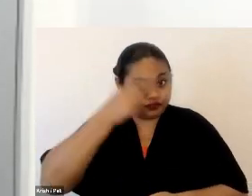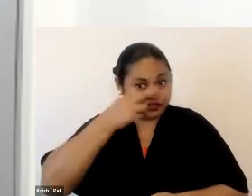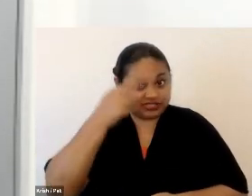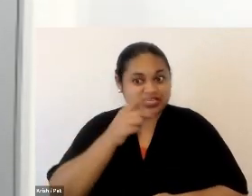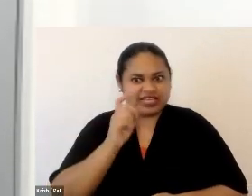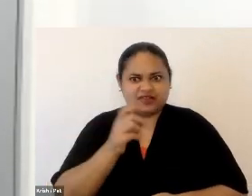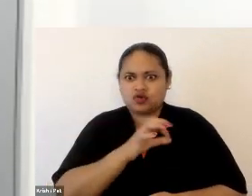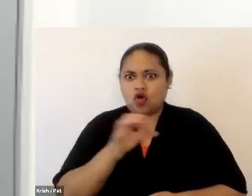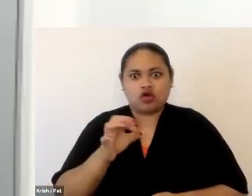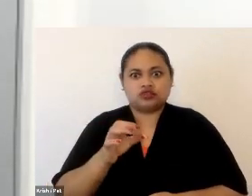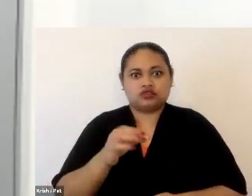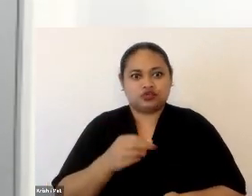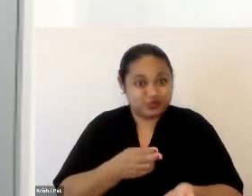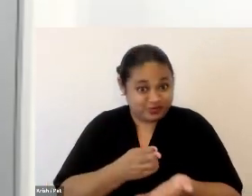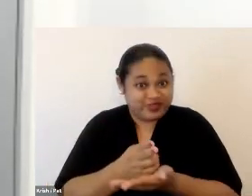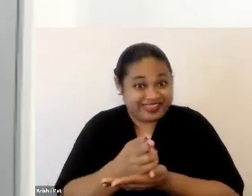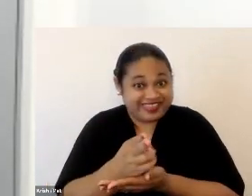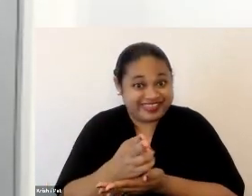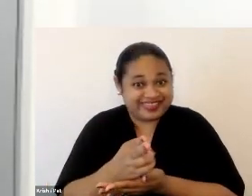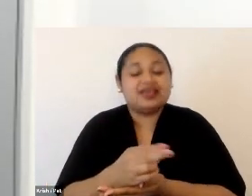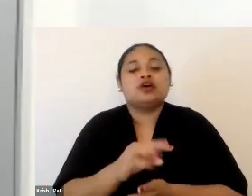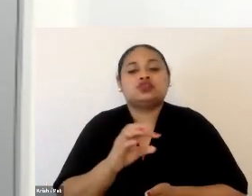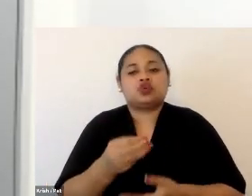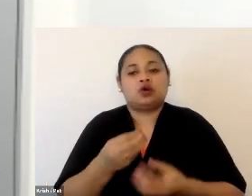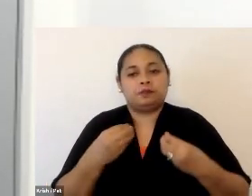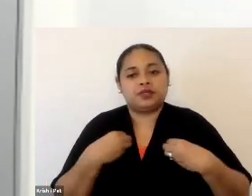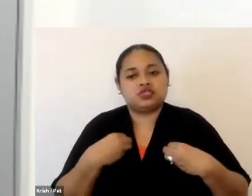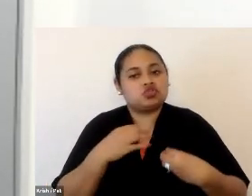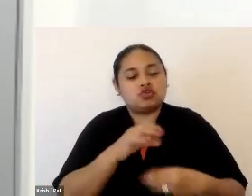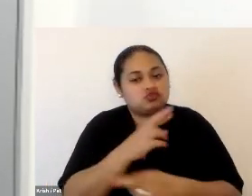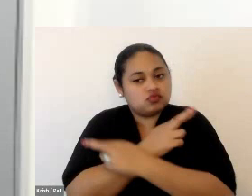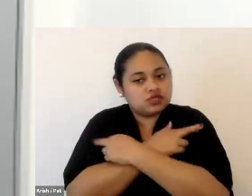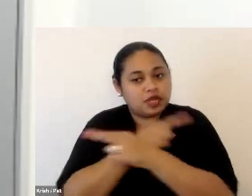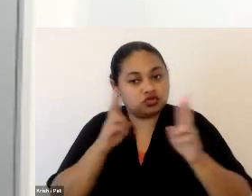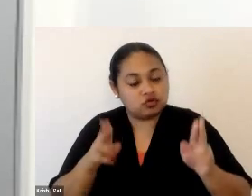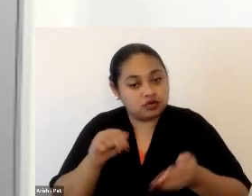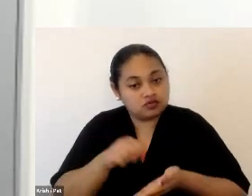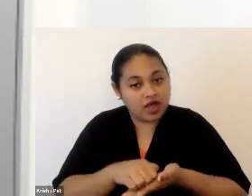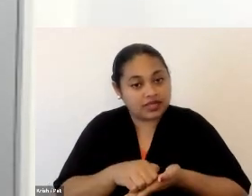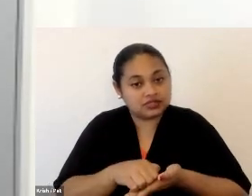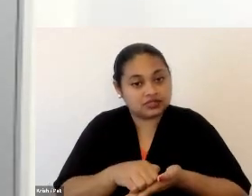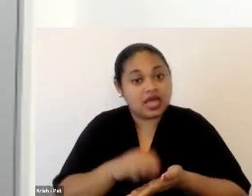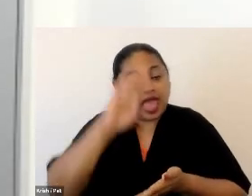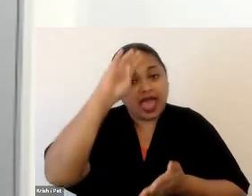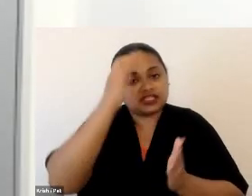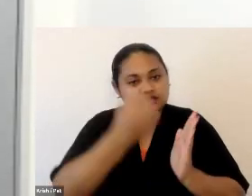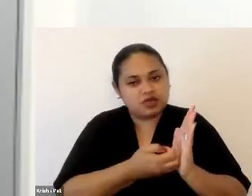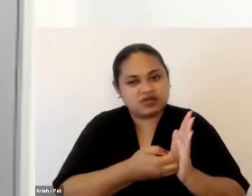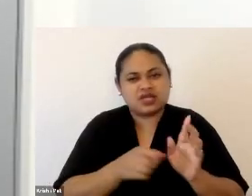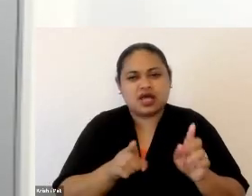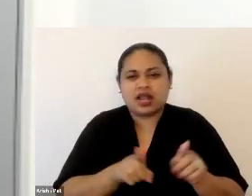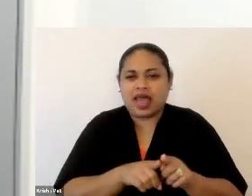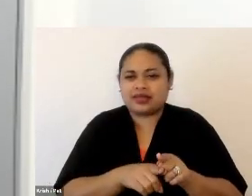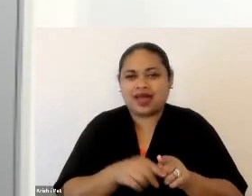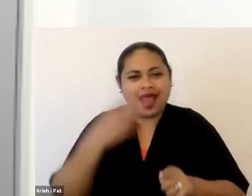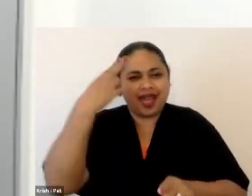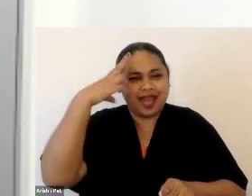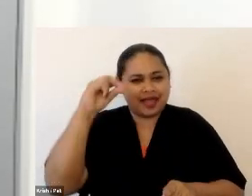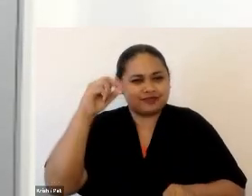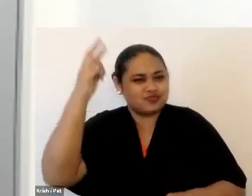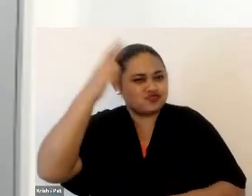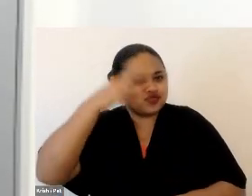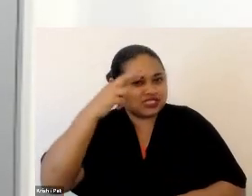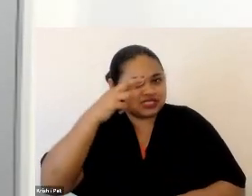issues. Businesses that don't respect human rights face a reputational risk. They face